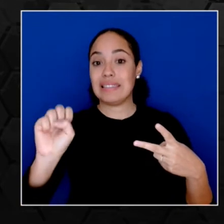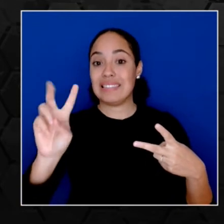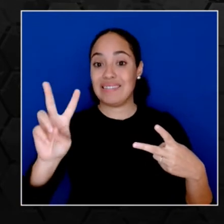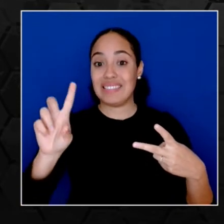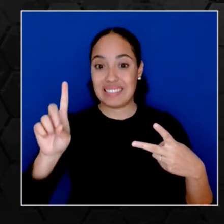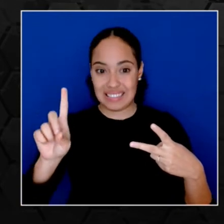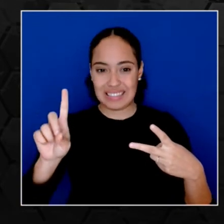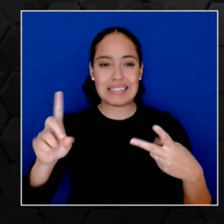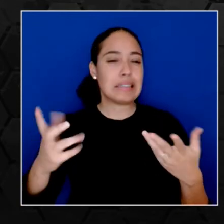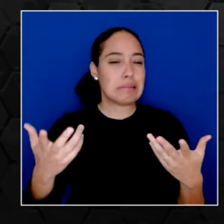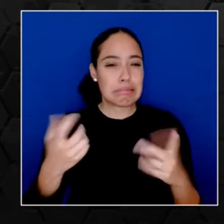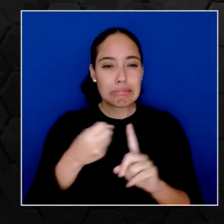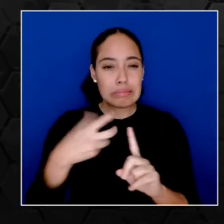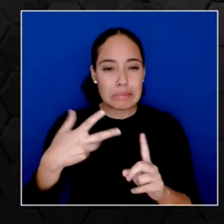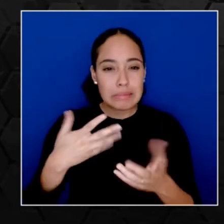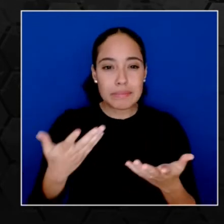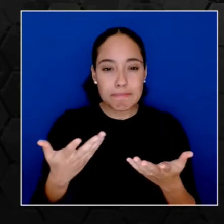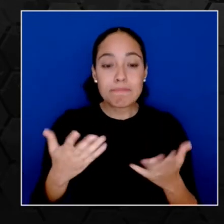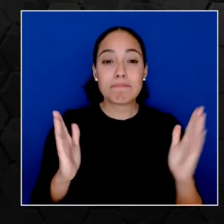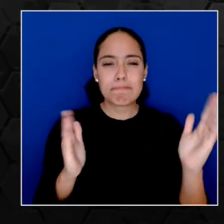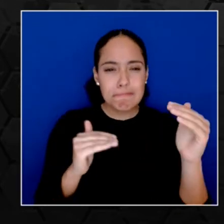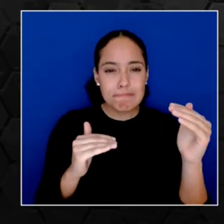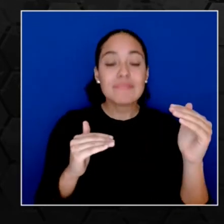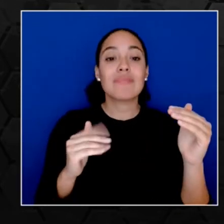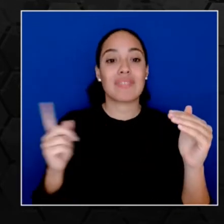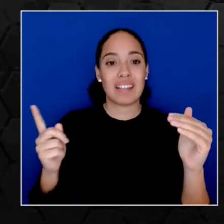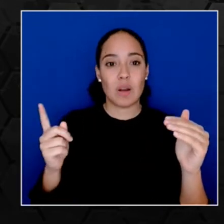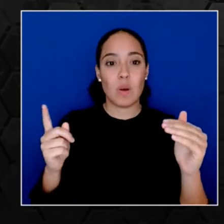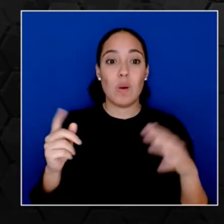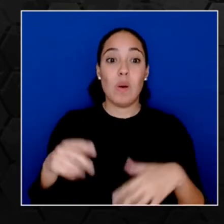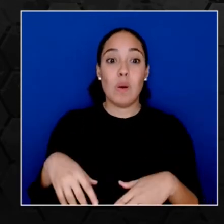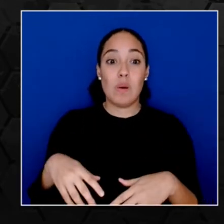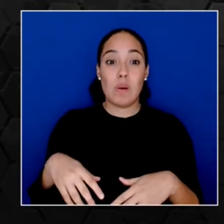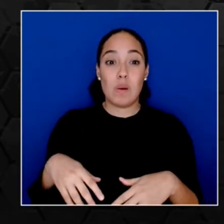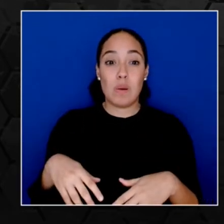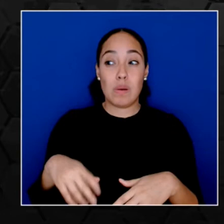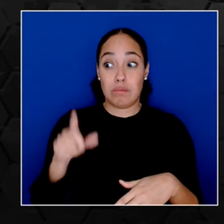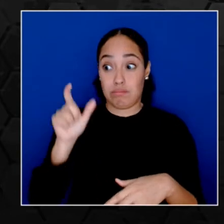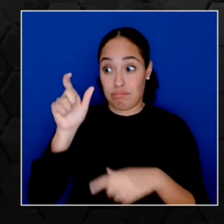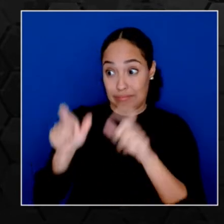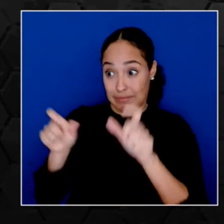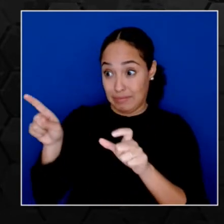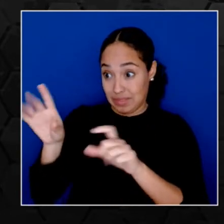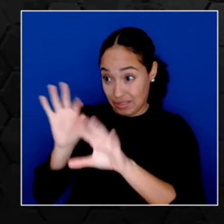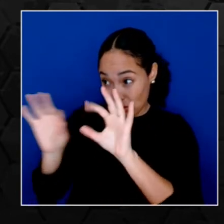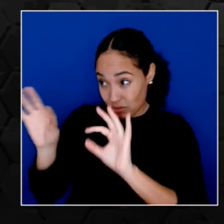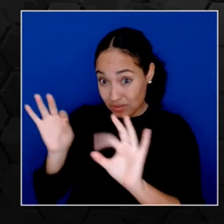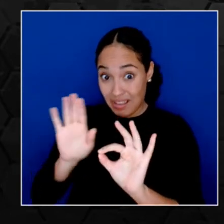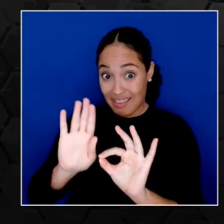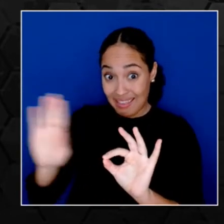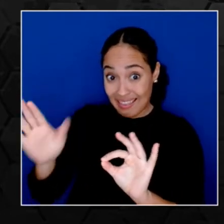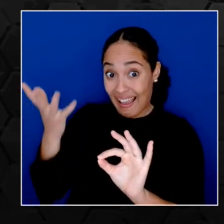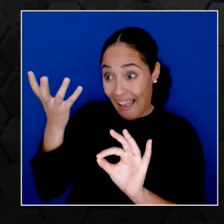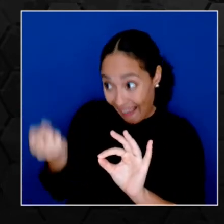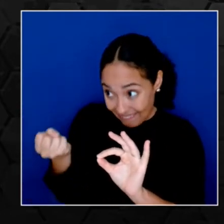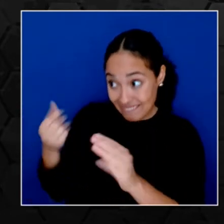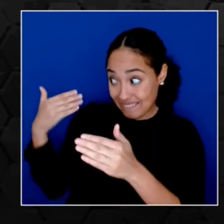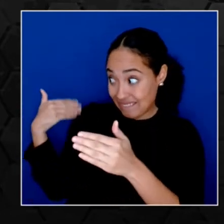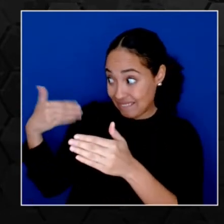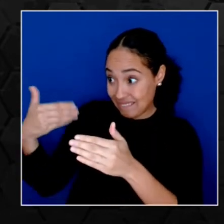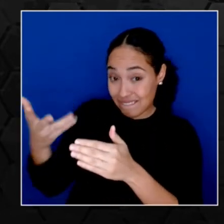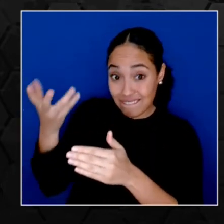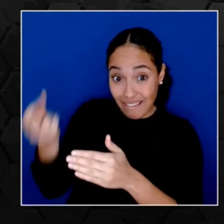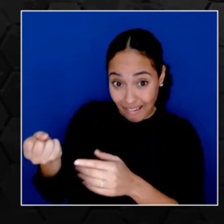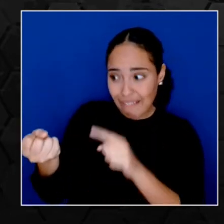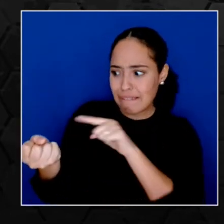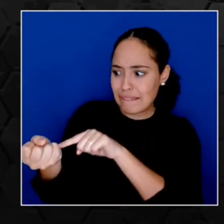latent features that you have. So based on that, it will actually get the recommendations and it will provide the recommendations. So that is all about Funk SVD algorithm. And like